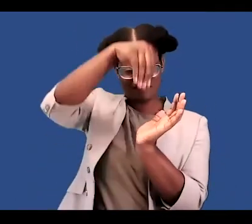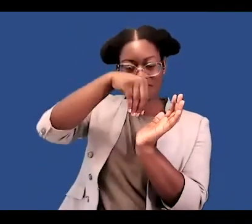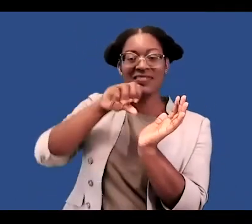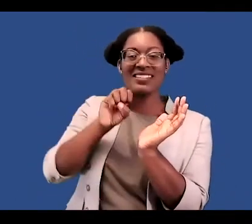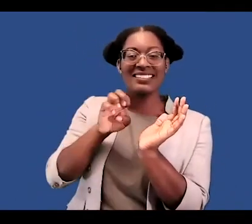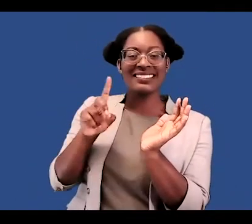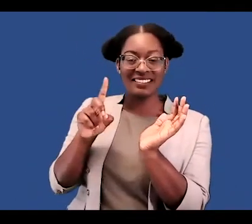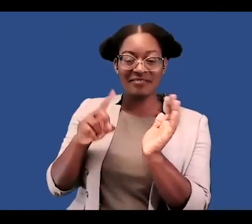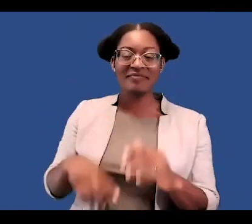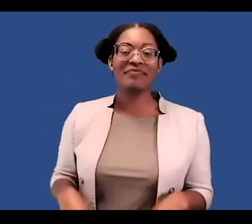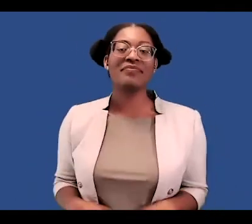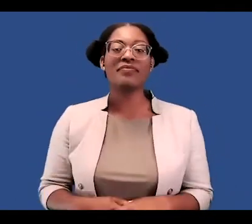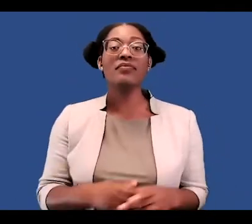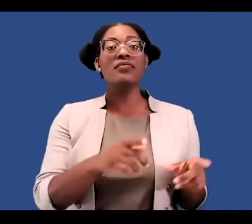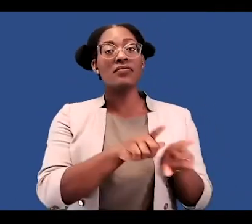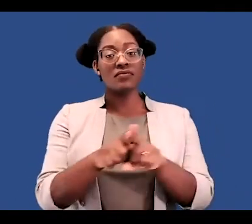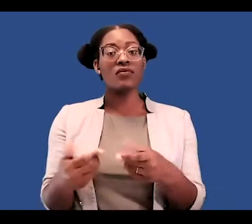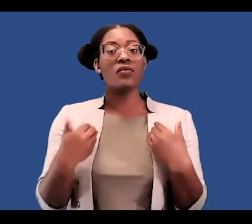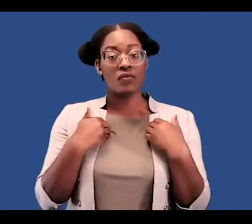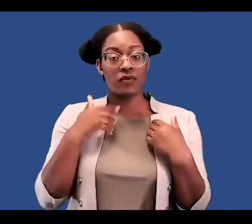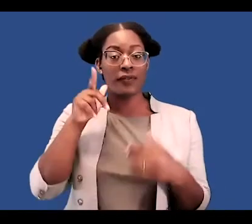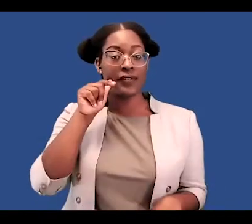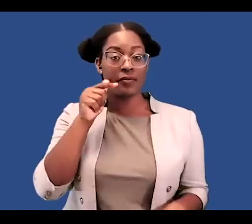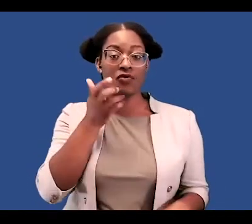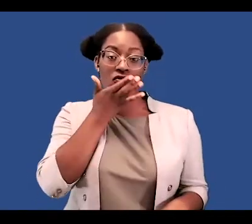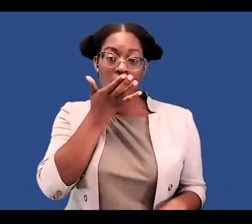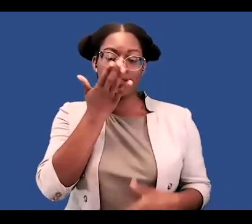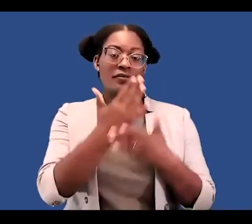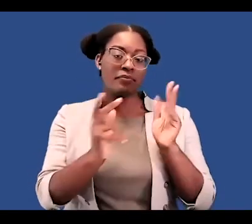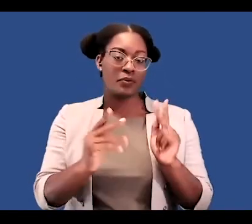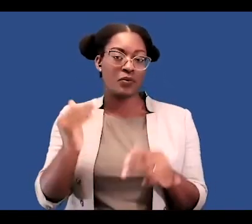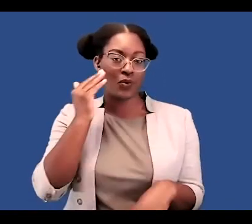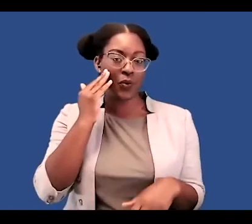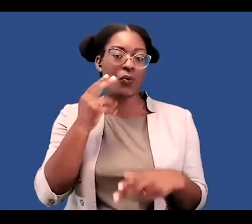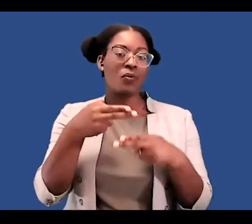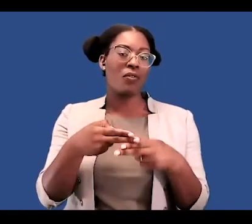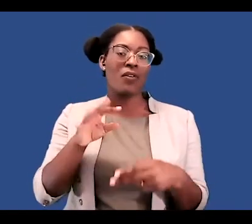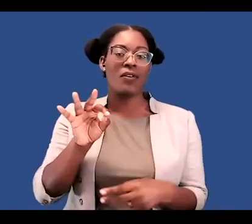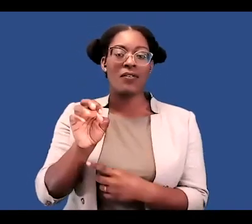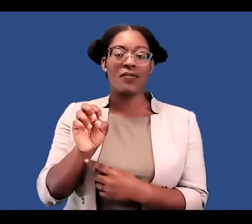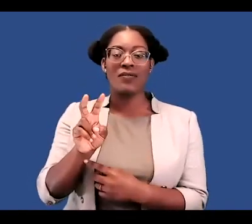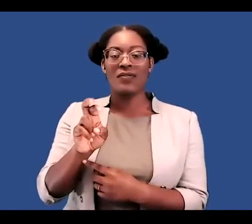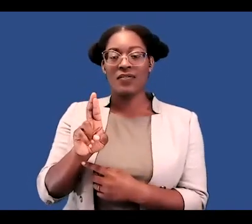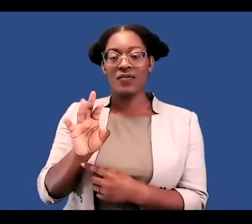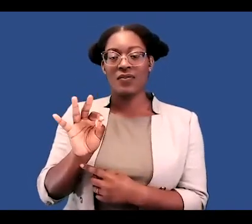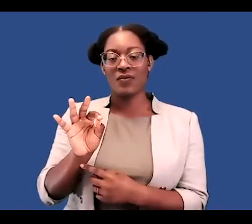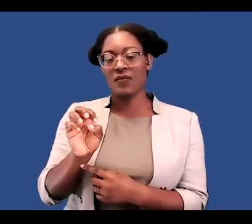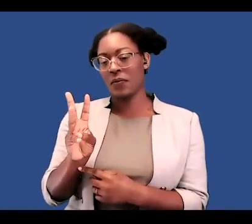seeds. And then of course we have lemongrass. For some folks it's known as feverfew. In most of the